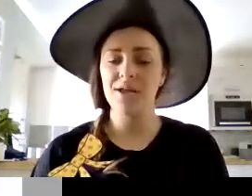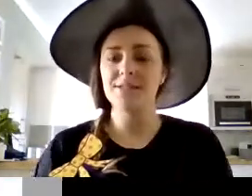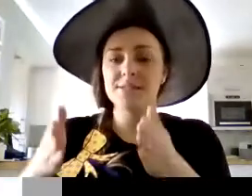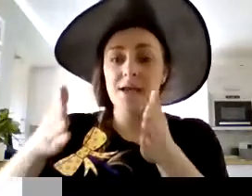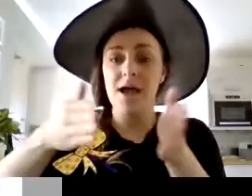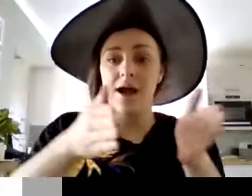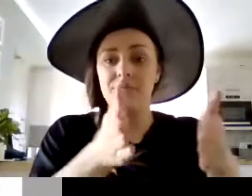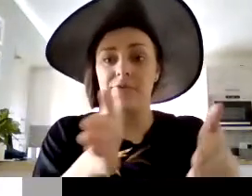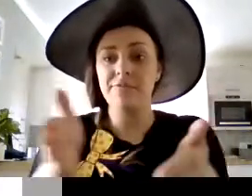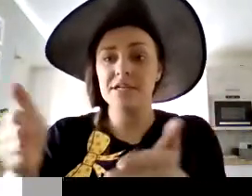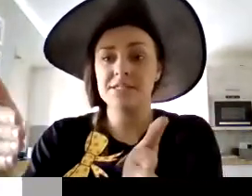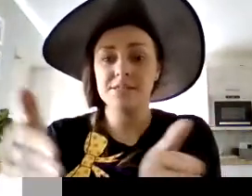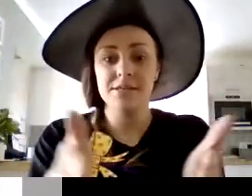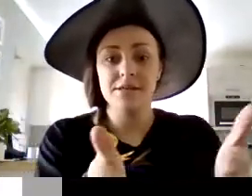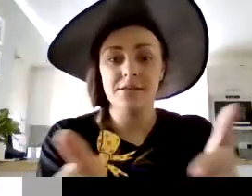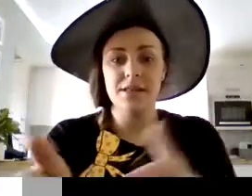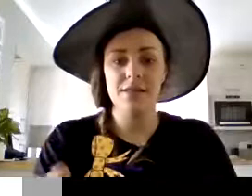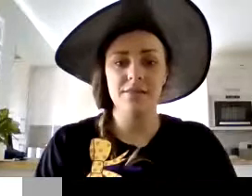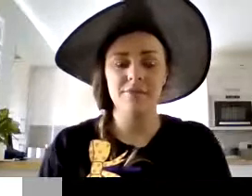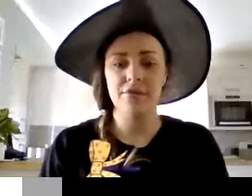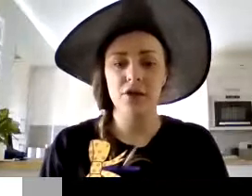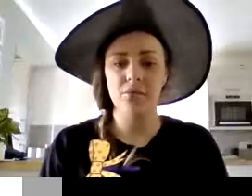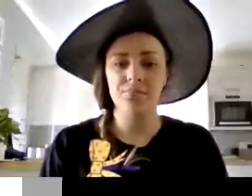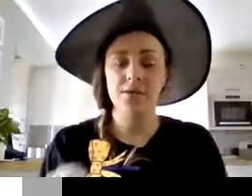Over the reeds and rivers,